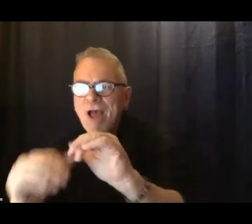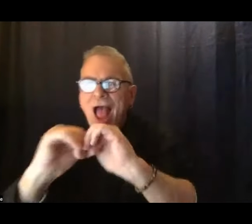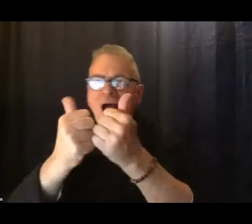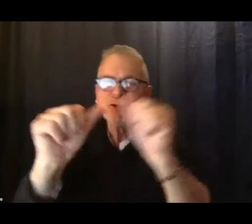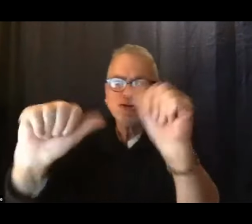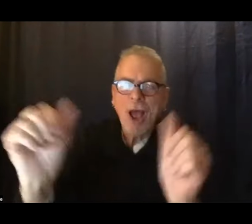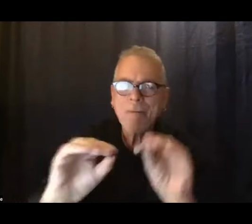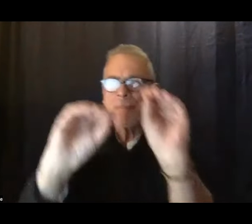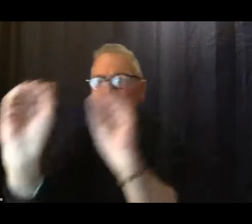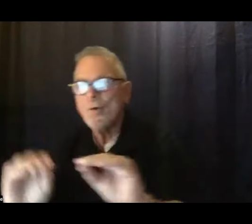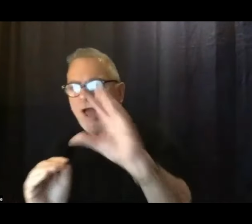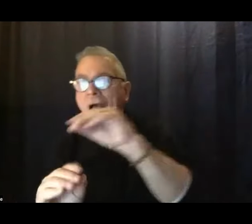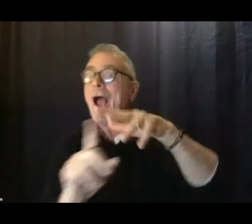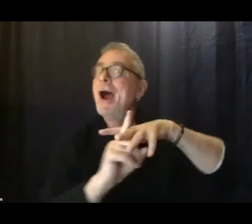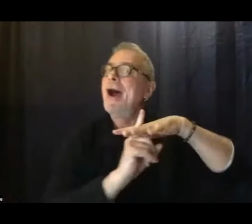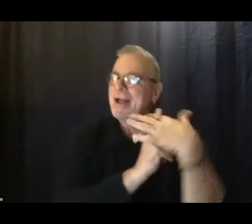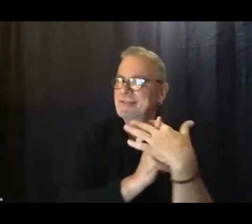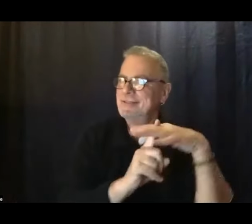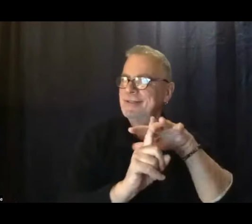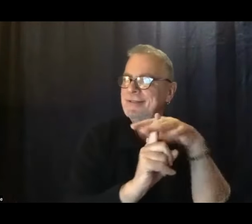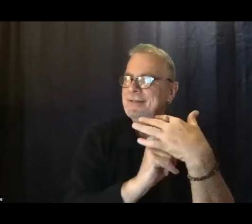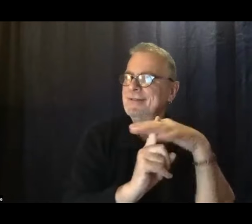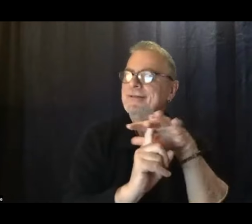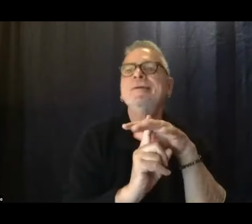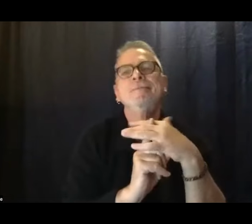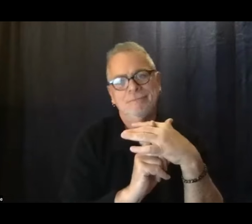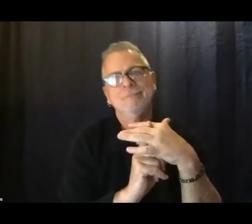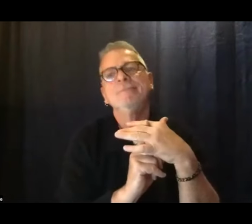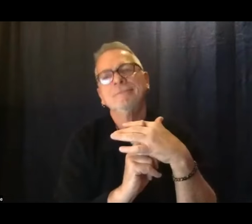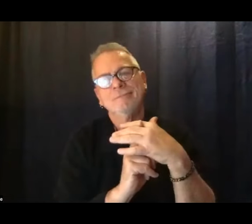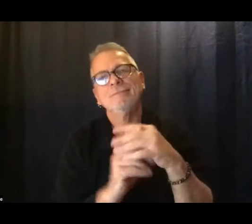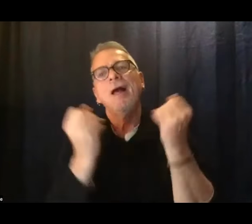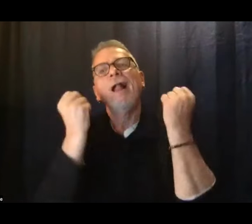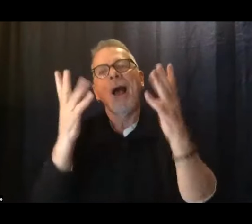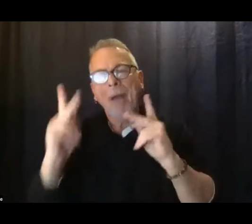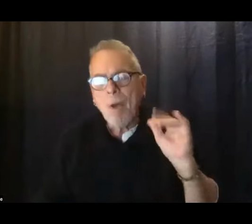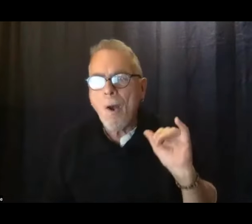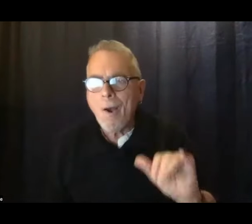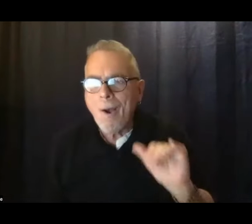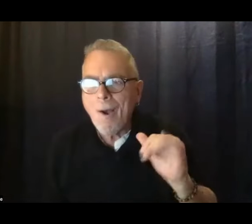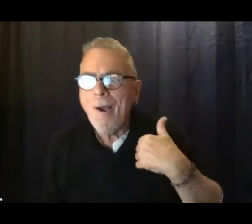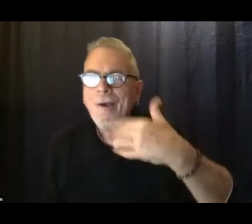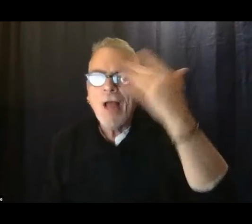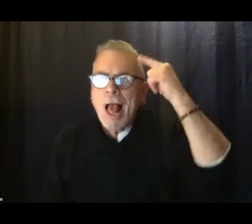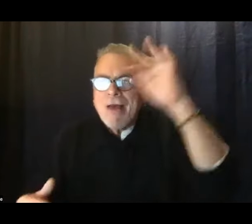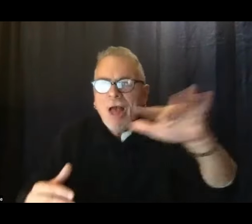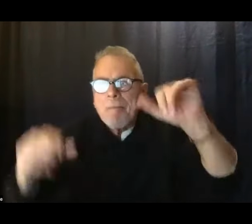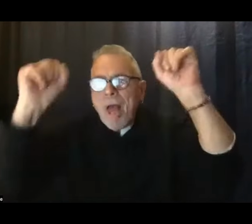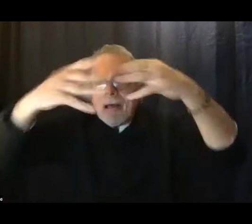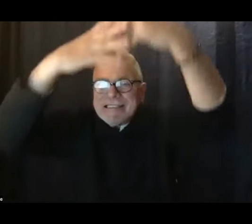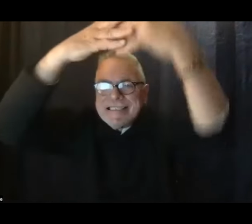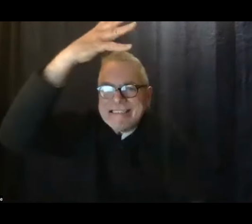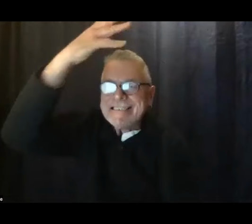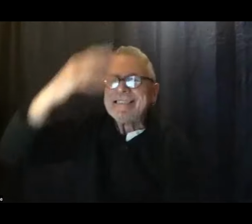burden off yourself of knowing the entirety of all language and focus on the language that is going to appear within the context of what is being